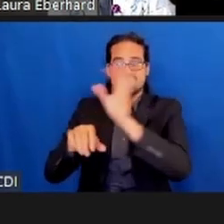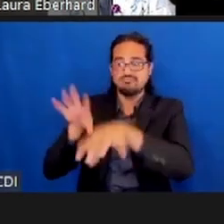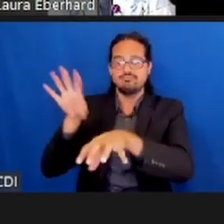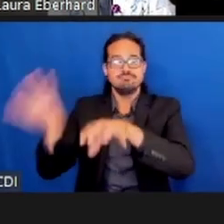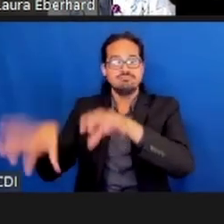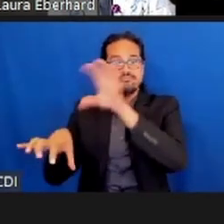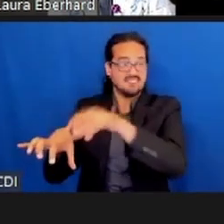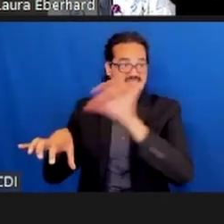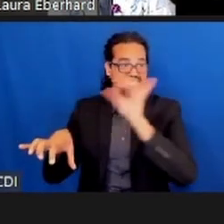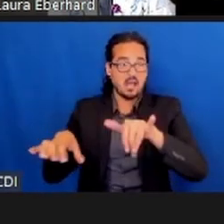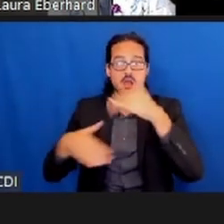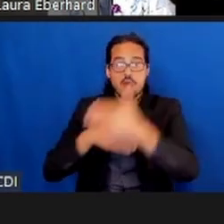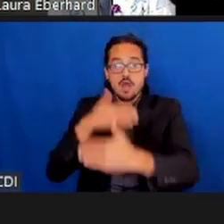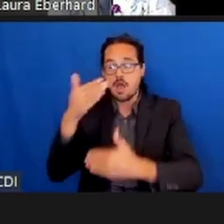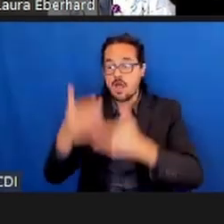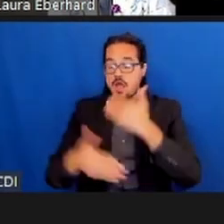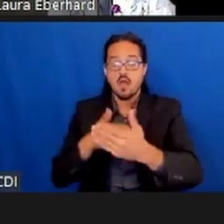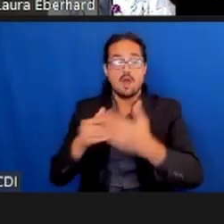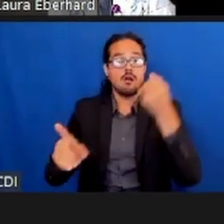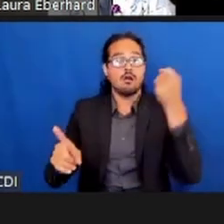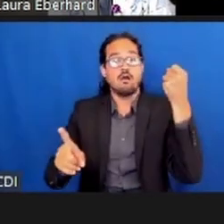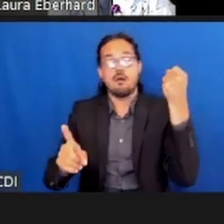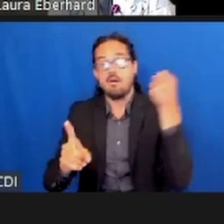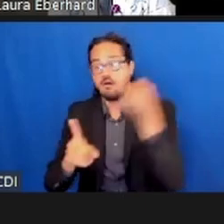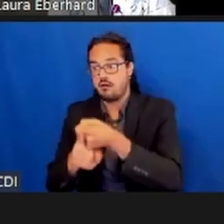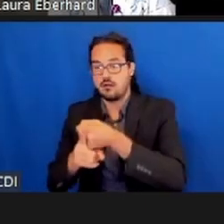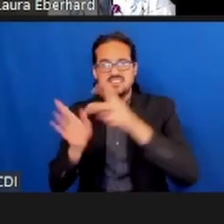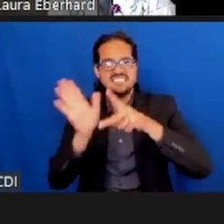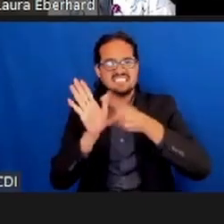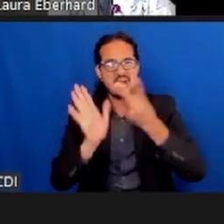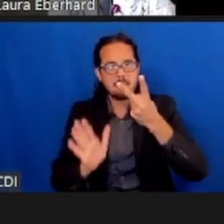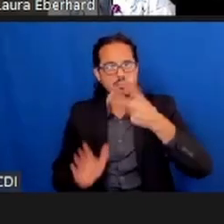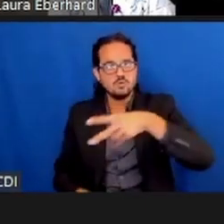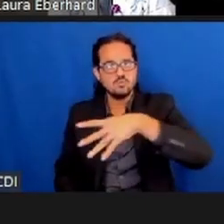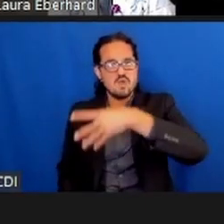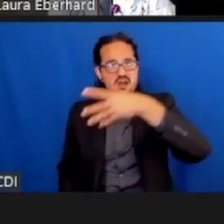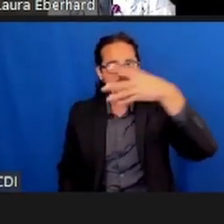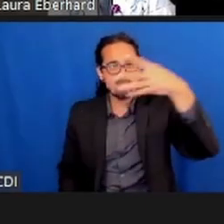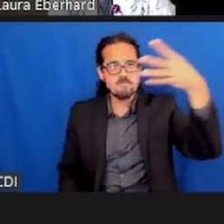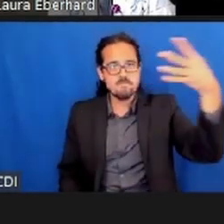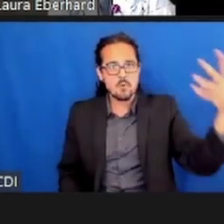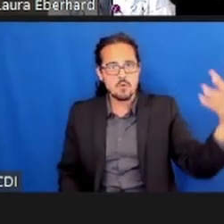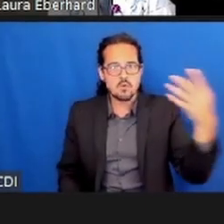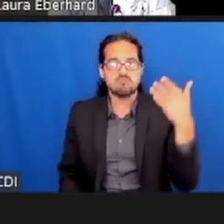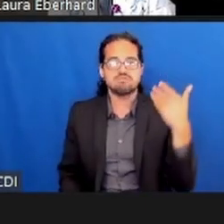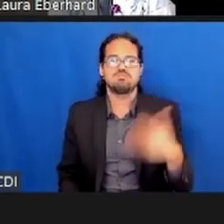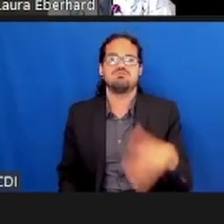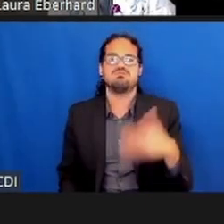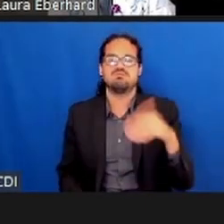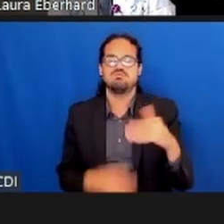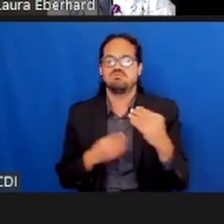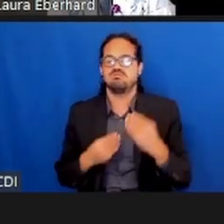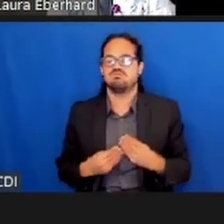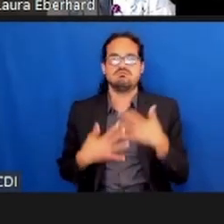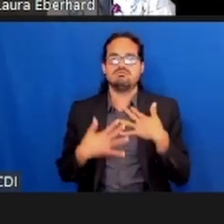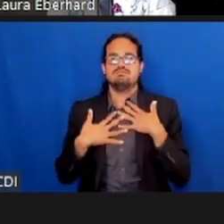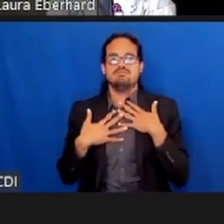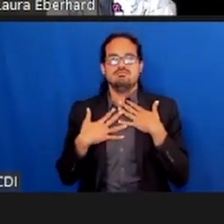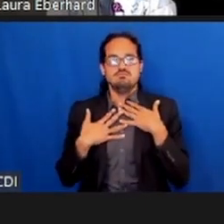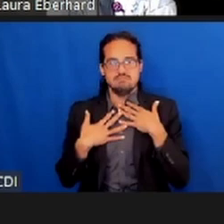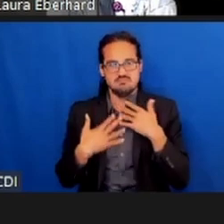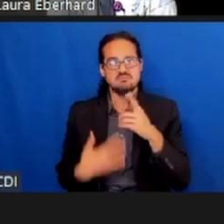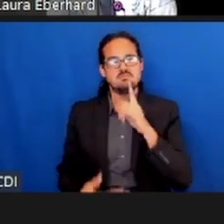And it was just a remarkable moment early in the morning when this double rainbow appeared over that vaccine operation that was about to bring